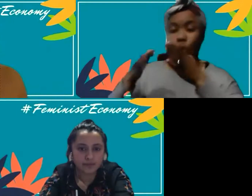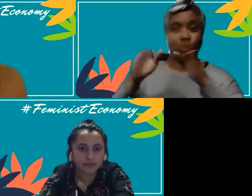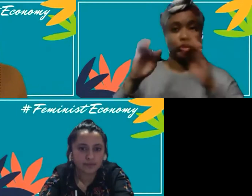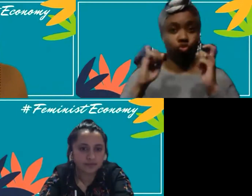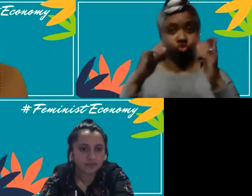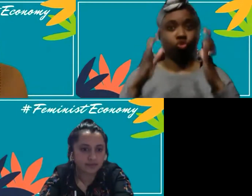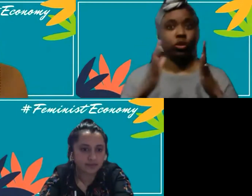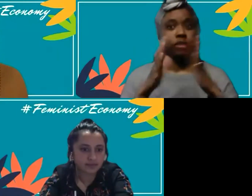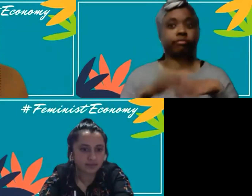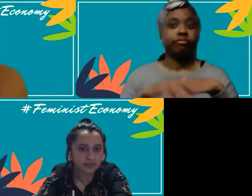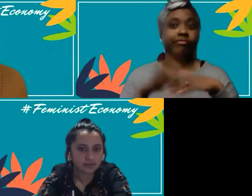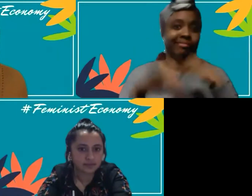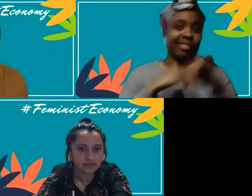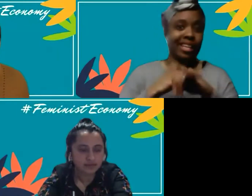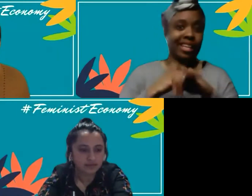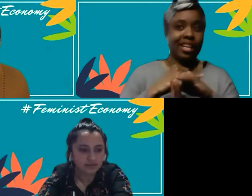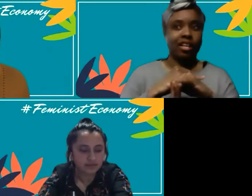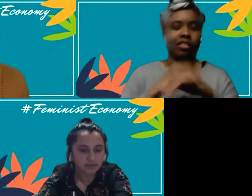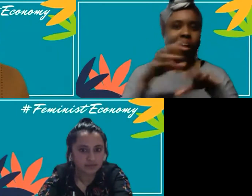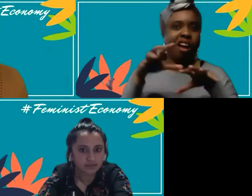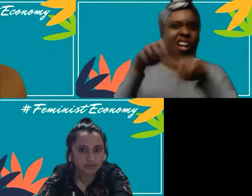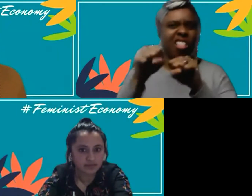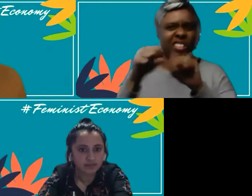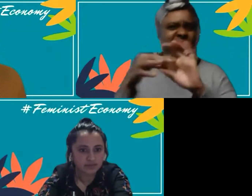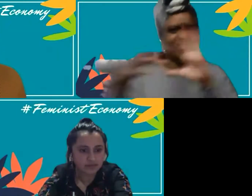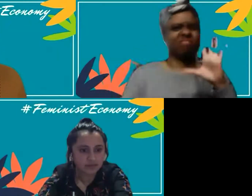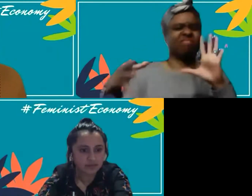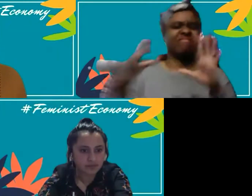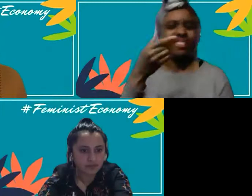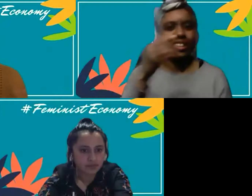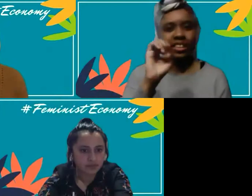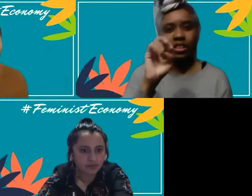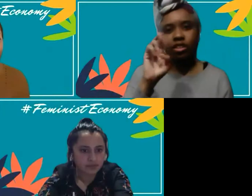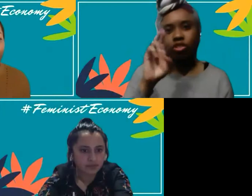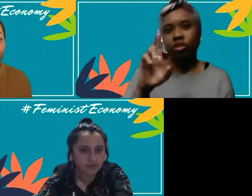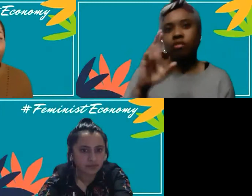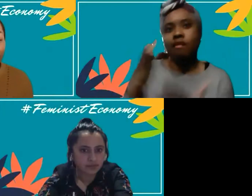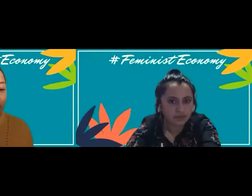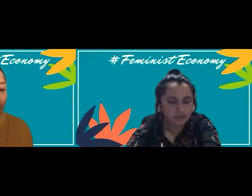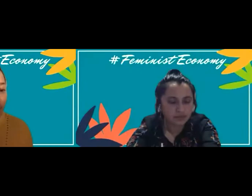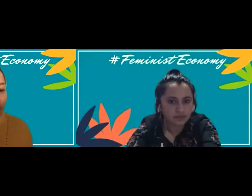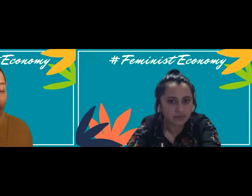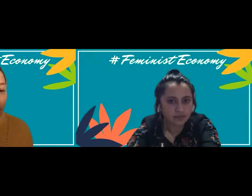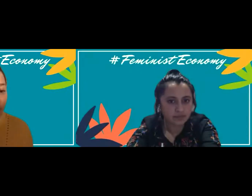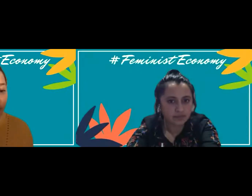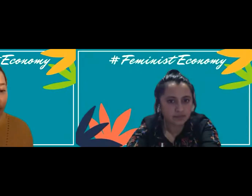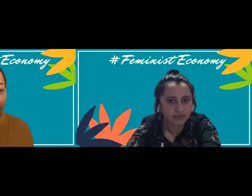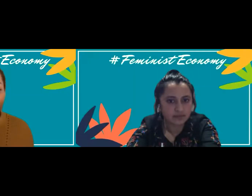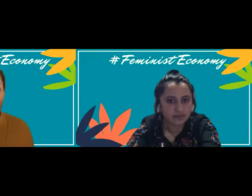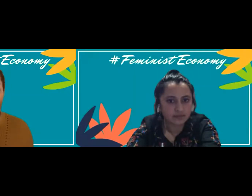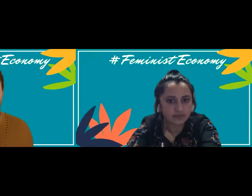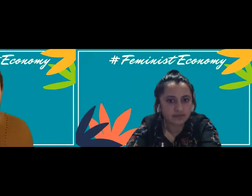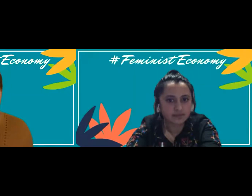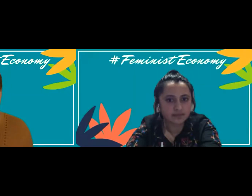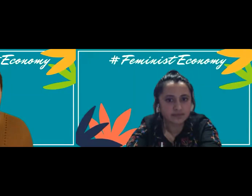internationalist and decolonial analysis to climate, gender, and economic justice. She'll now be facilitating this panel,